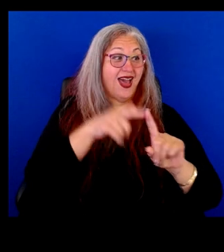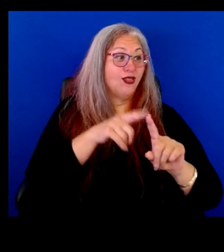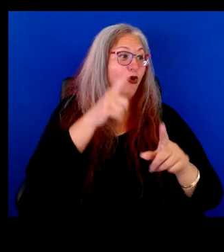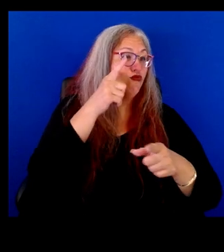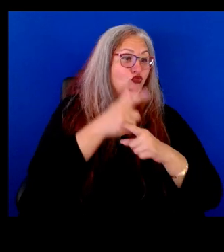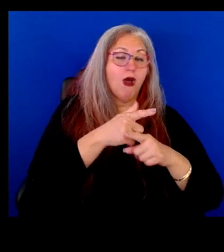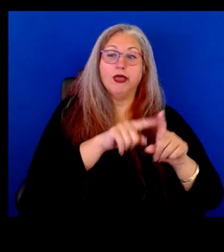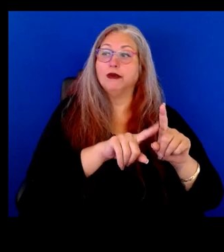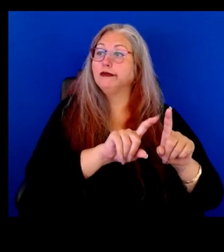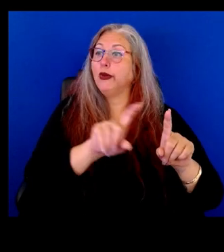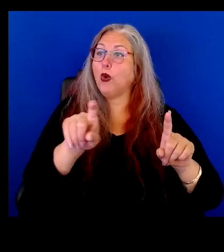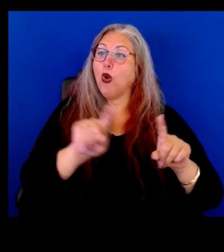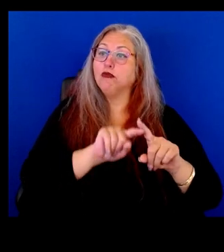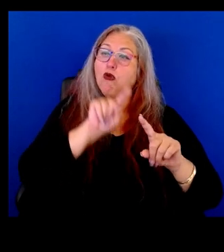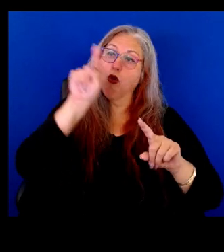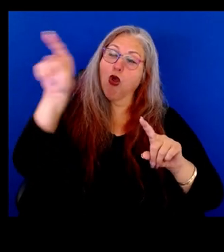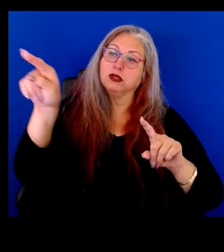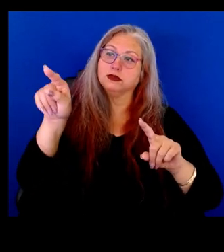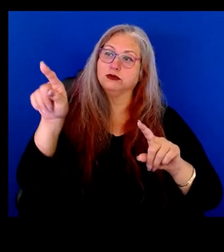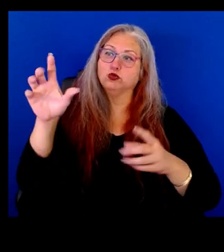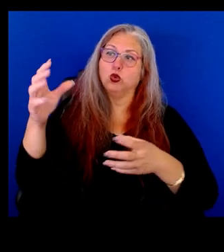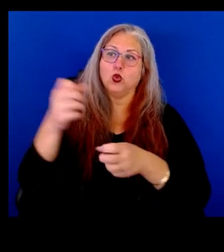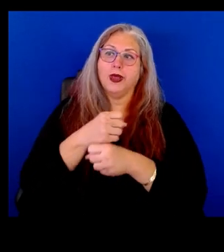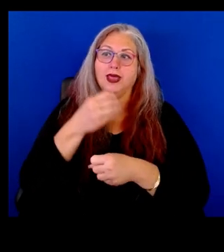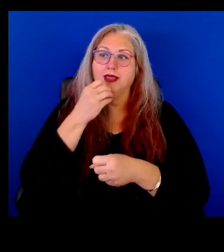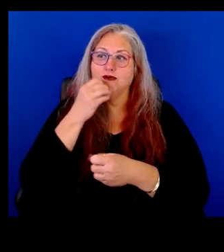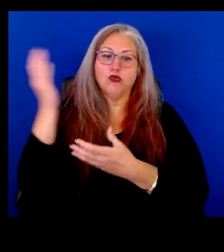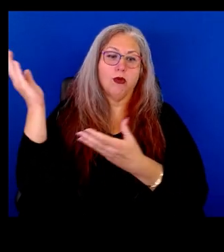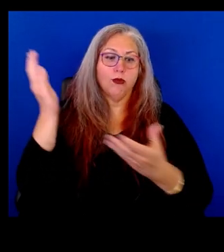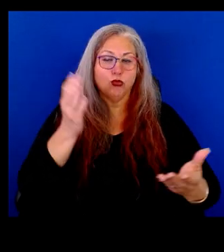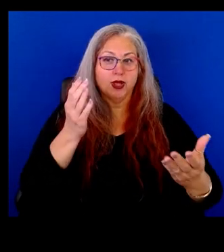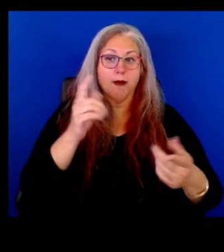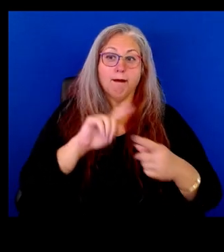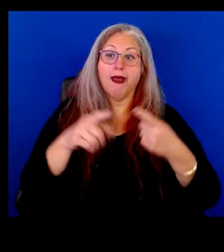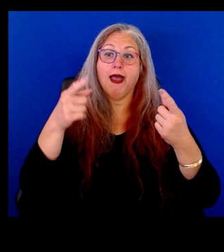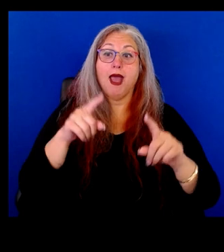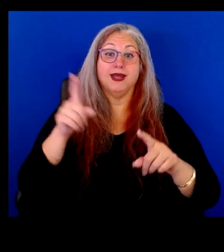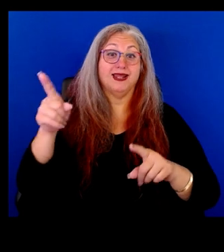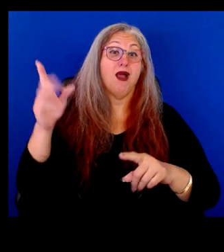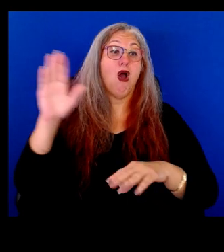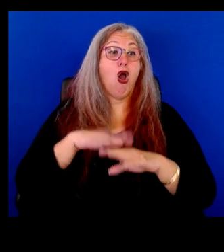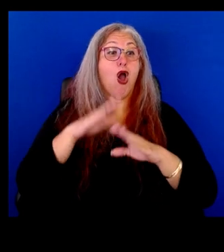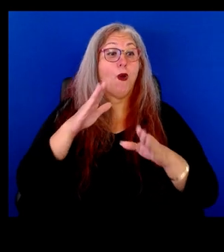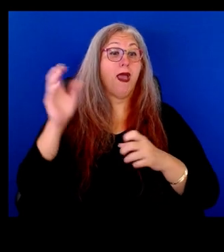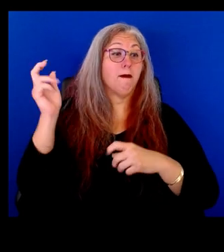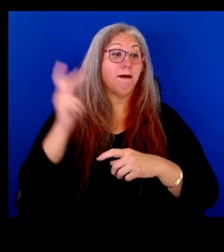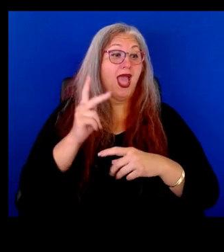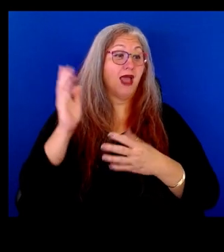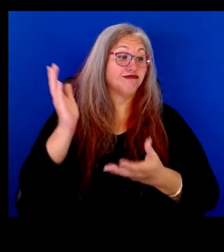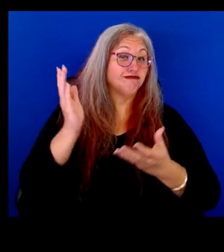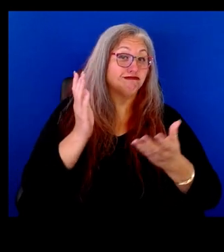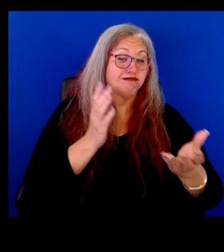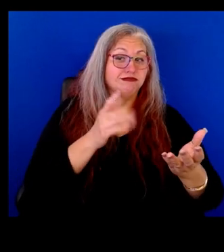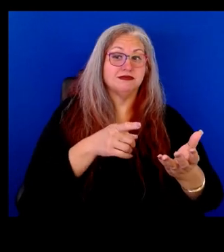a brother would go crossing distances to bring food and nutrition. And in the meantime, when he would come back bringing food